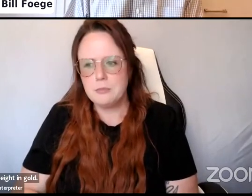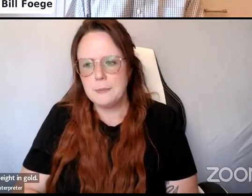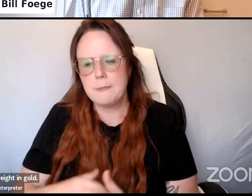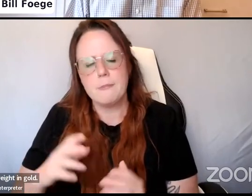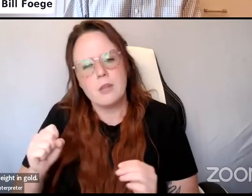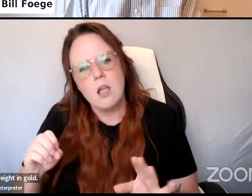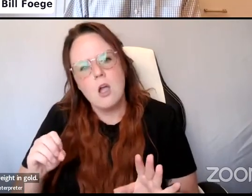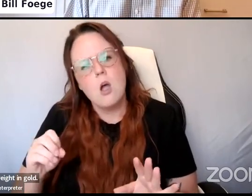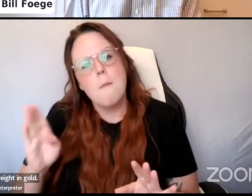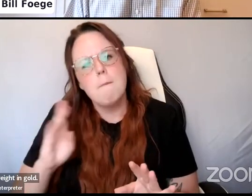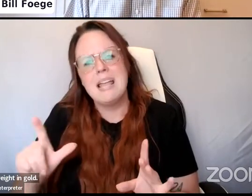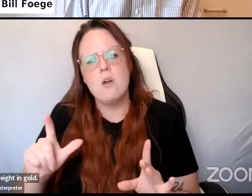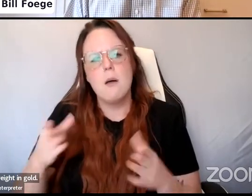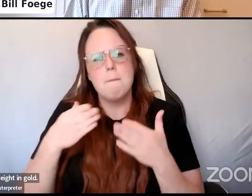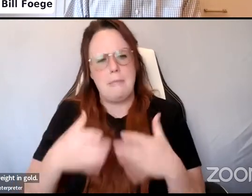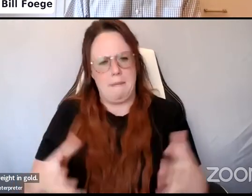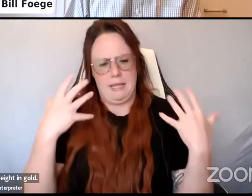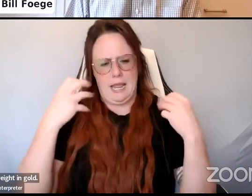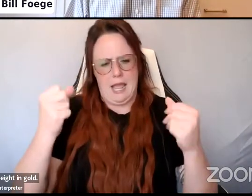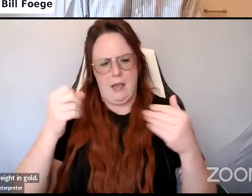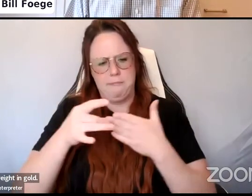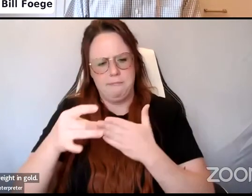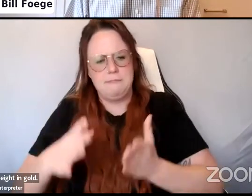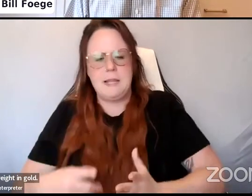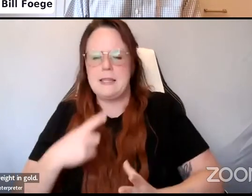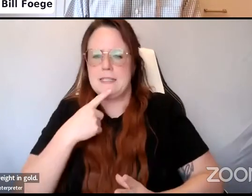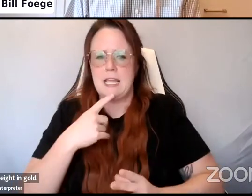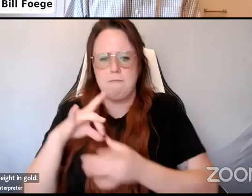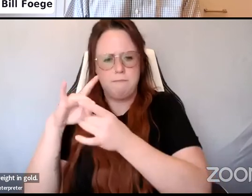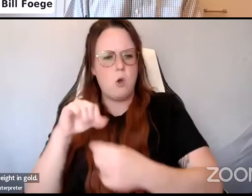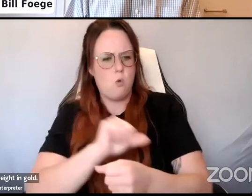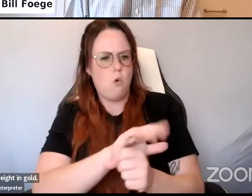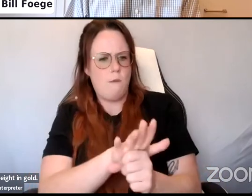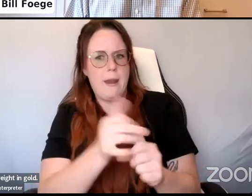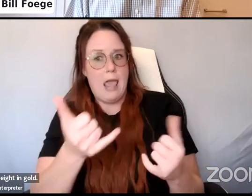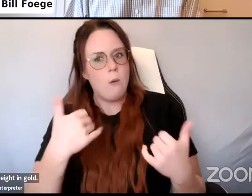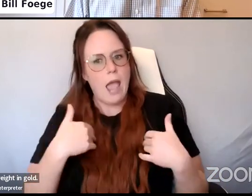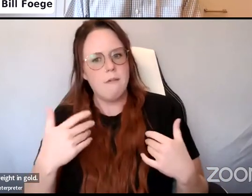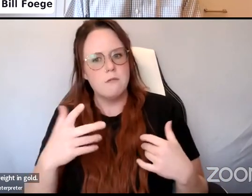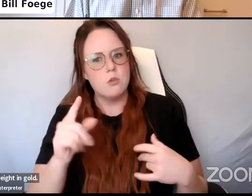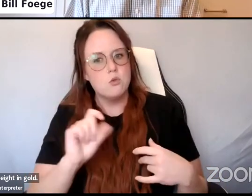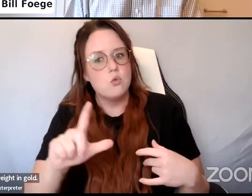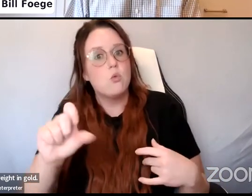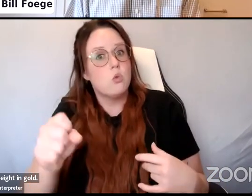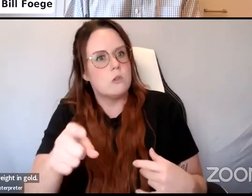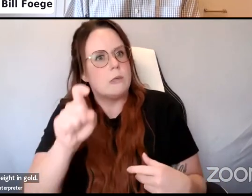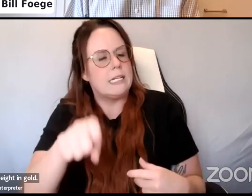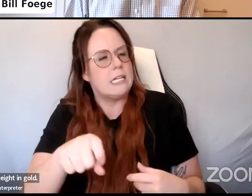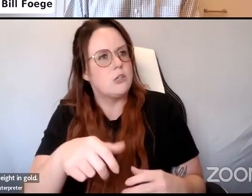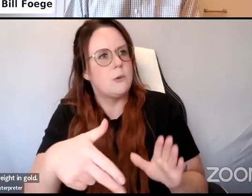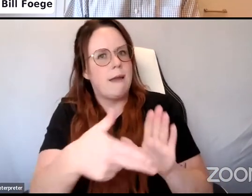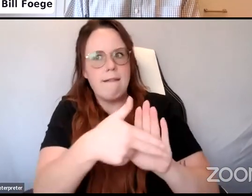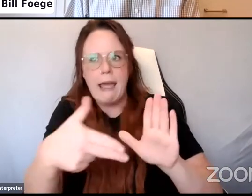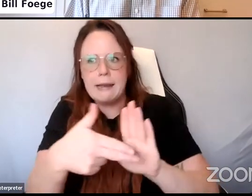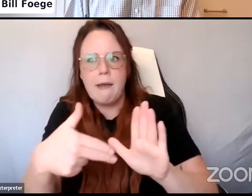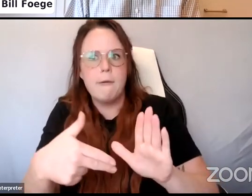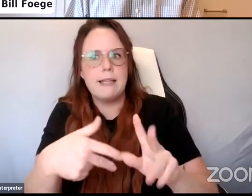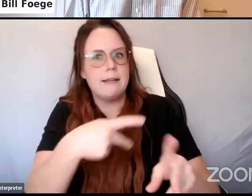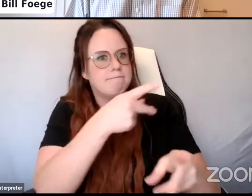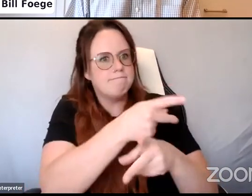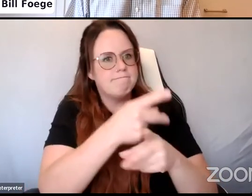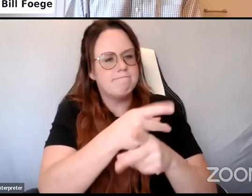Public Health officials say in the context of covid that we now have the tools to diagnose and treat and prevent covid